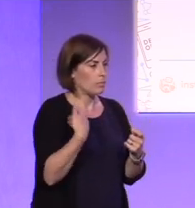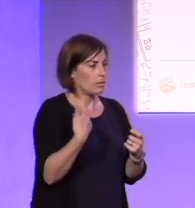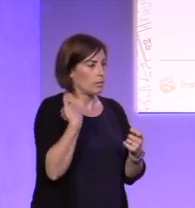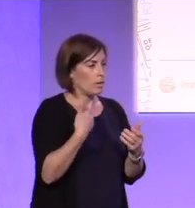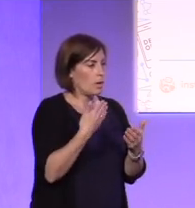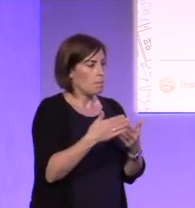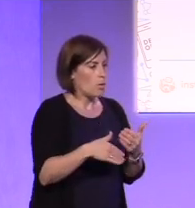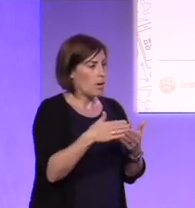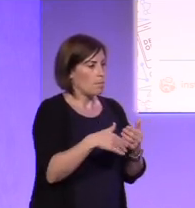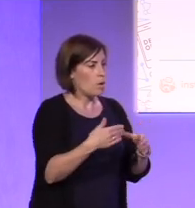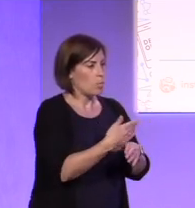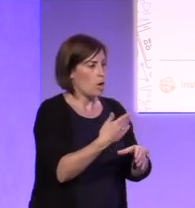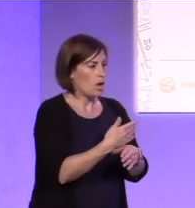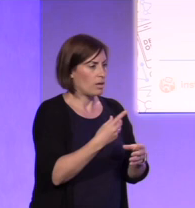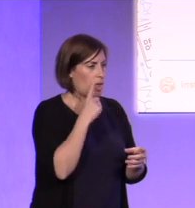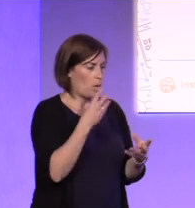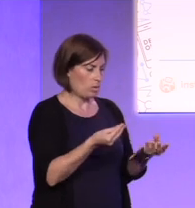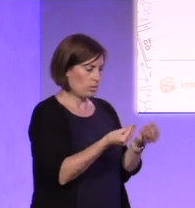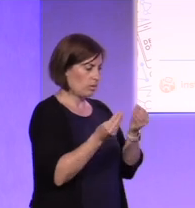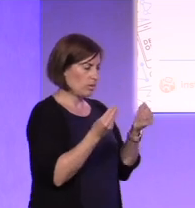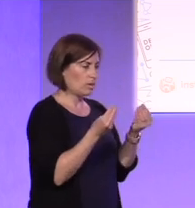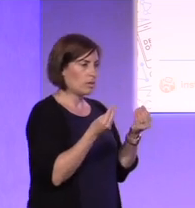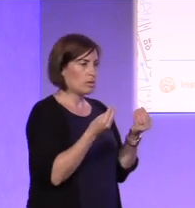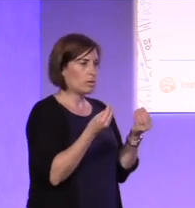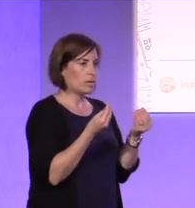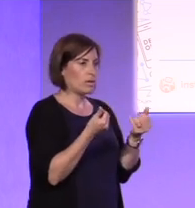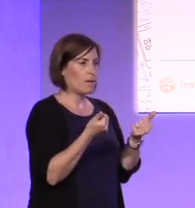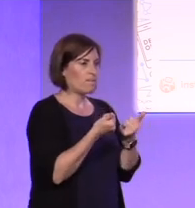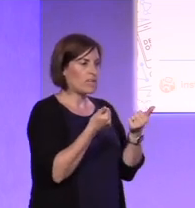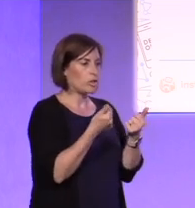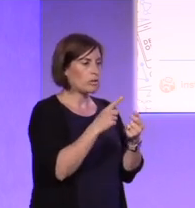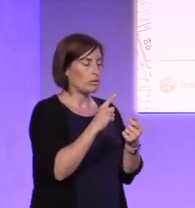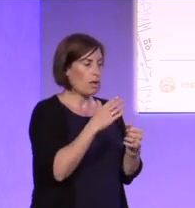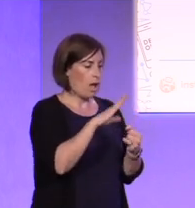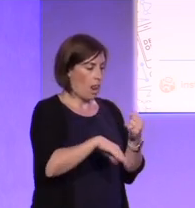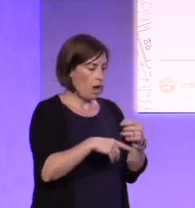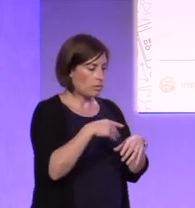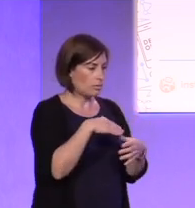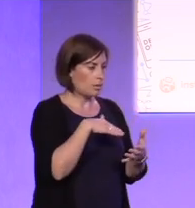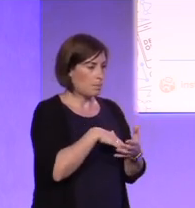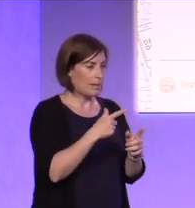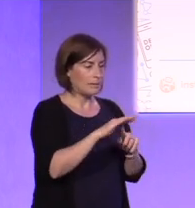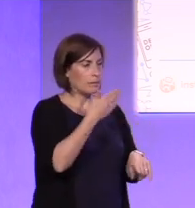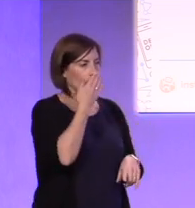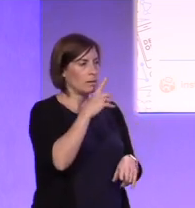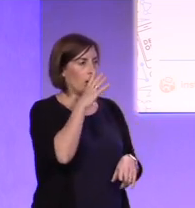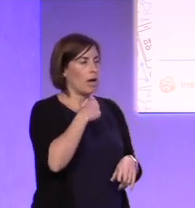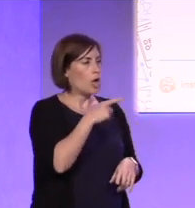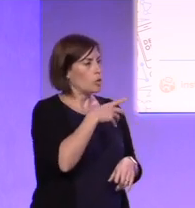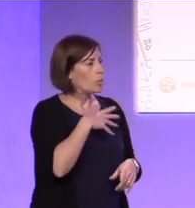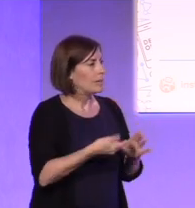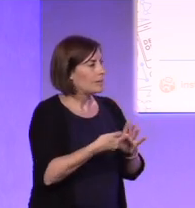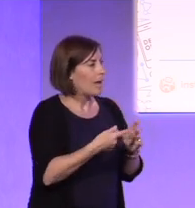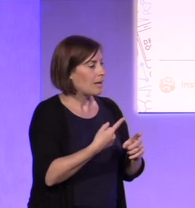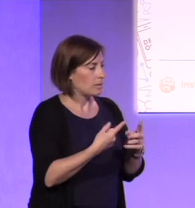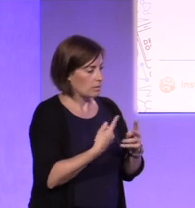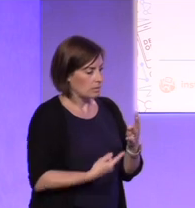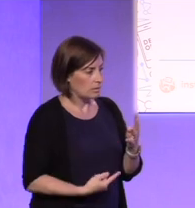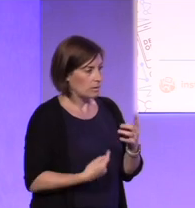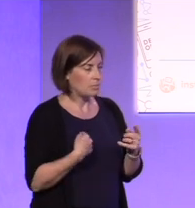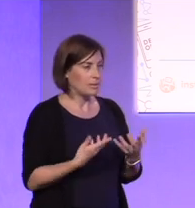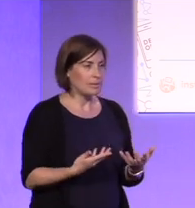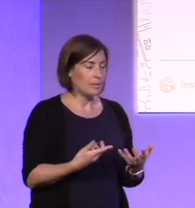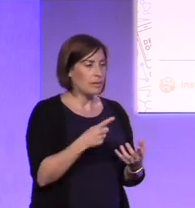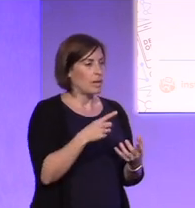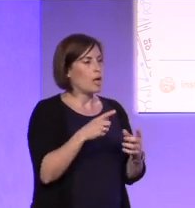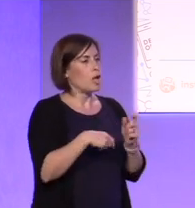extra work, operational security work, were suddenly revealed at the last moment. And our key measurement for this was the length of time it took to